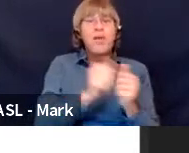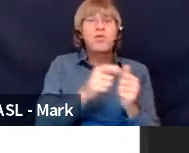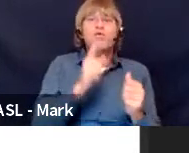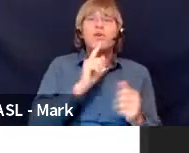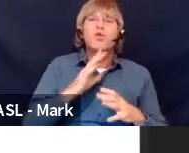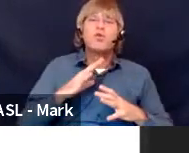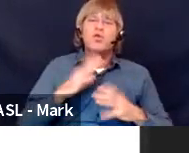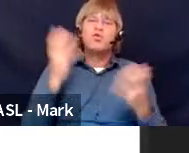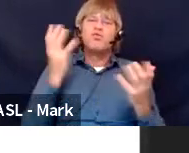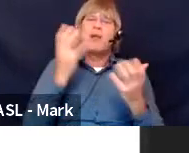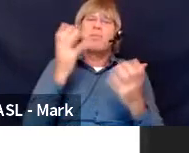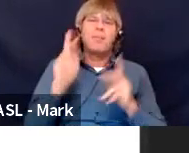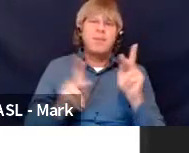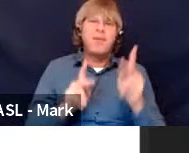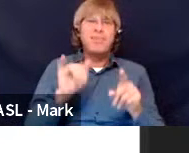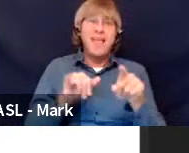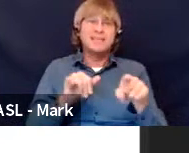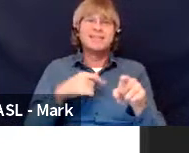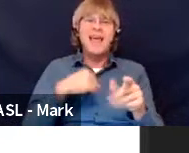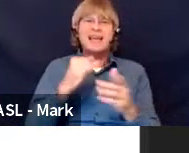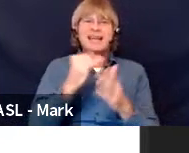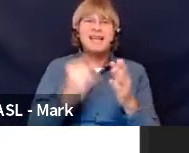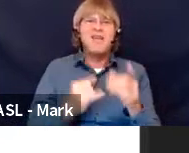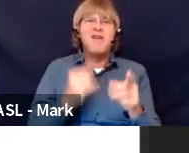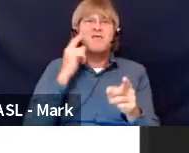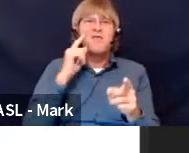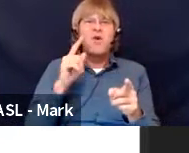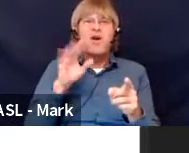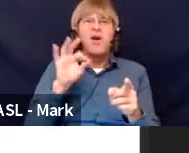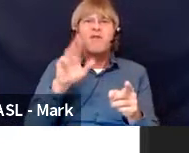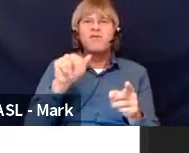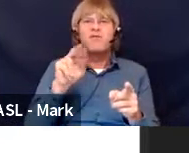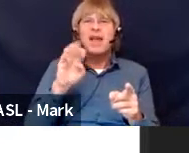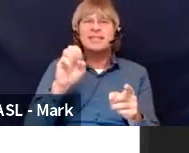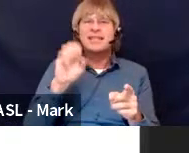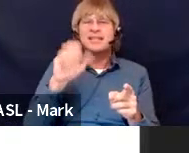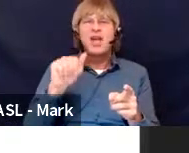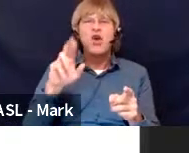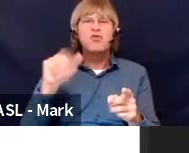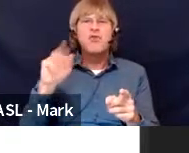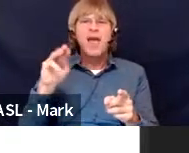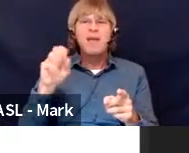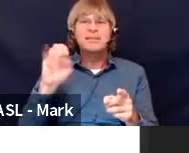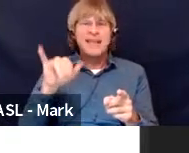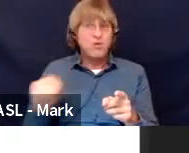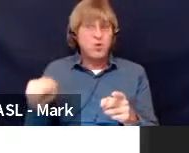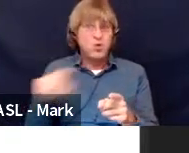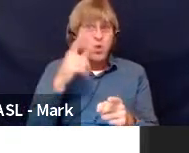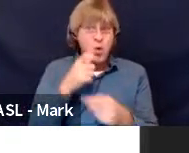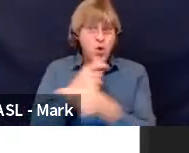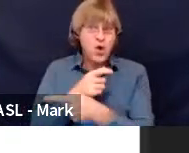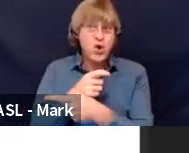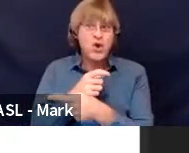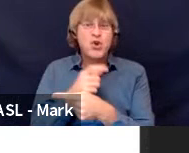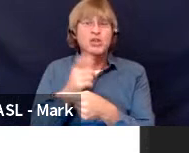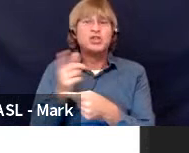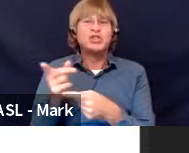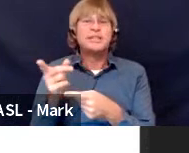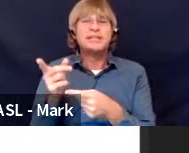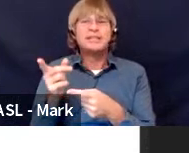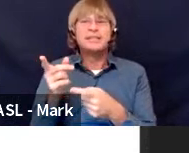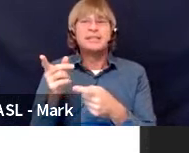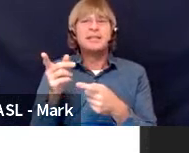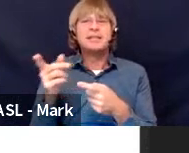incredible people. This is a piece that I did for Francesca Ramsey. If anybody knows who that is,